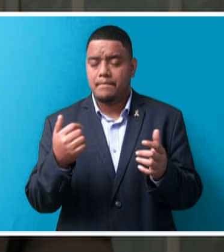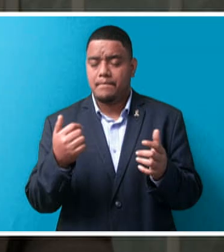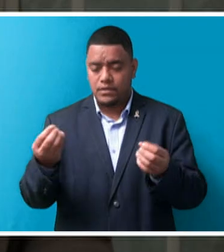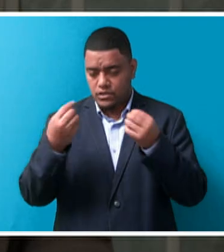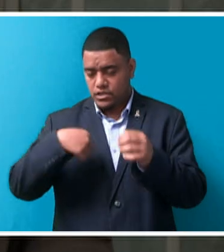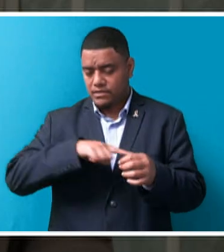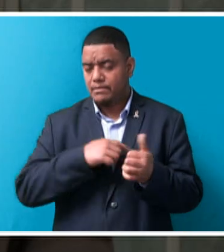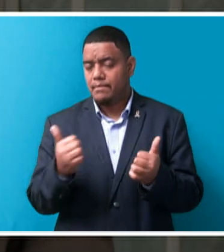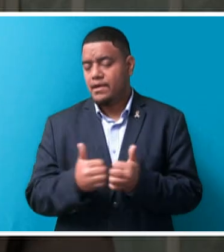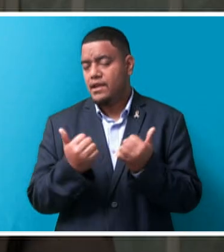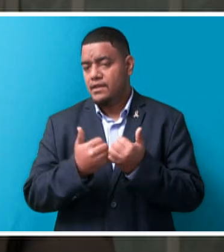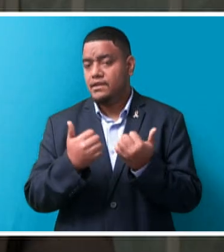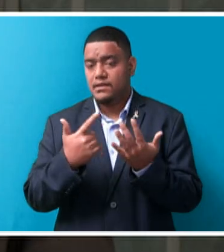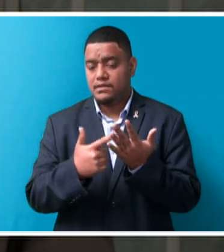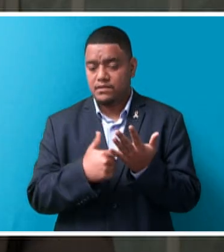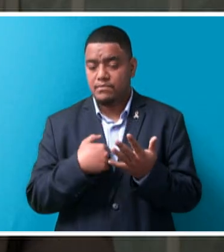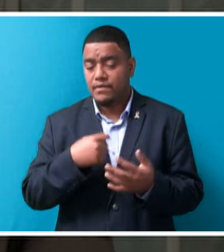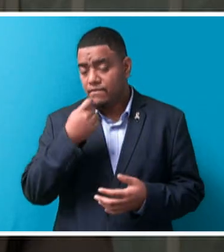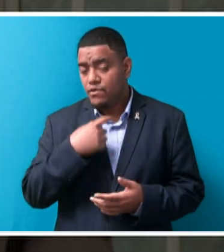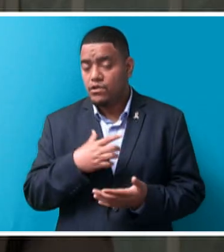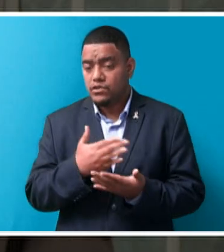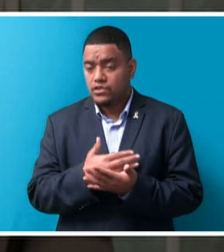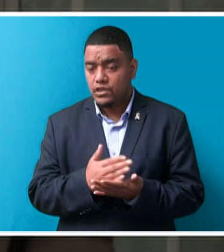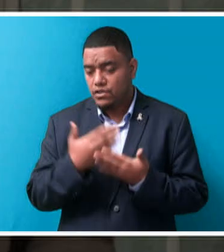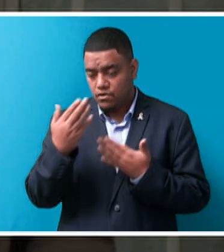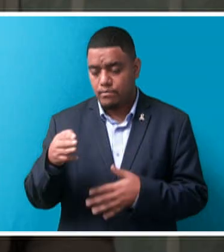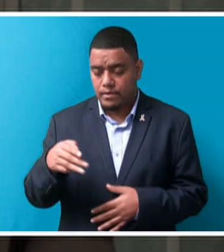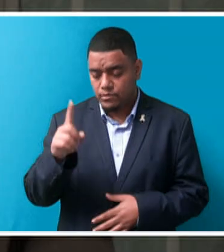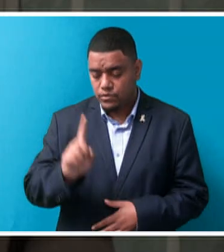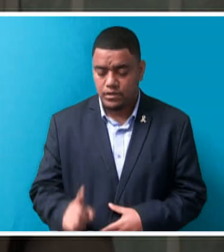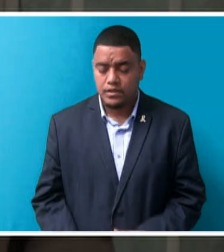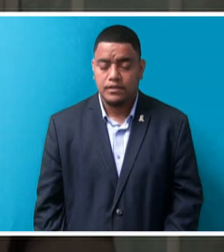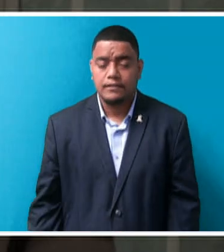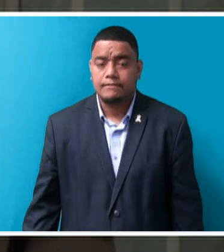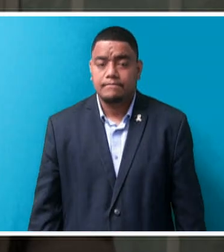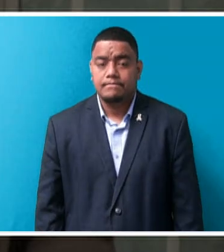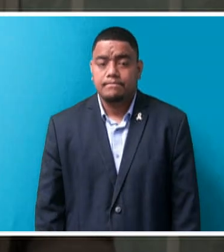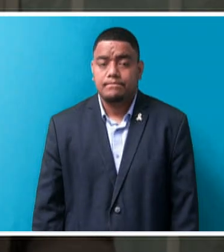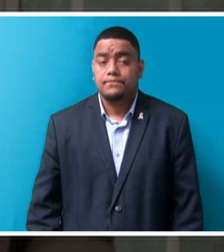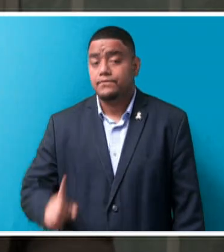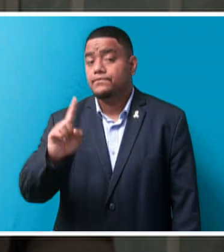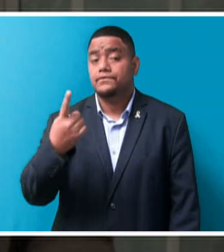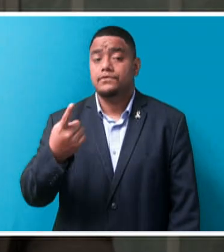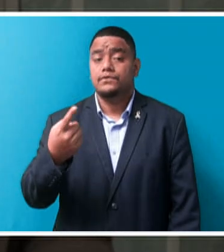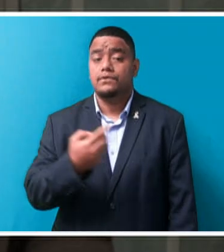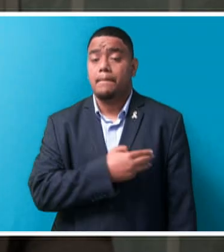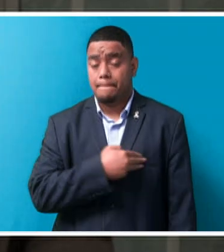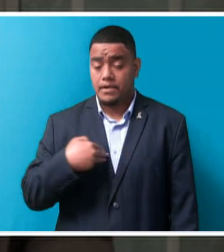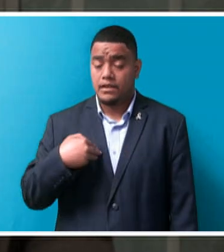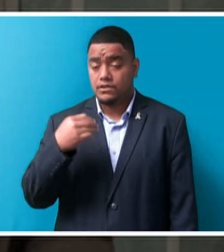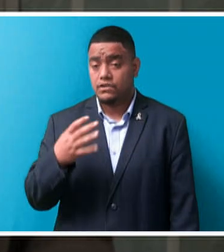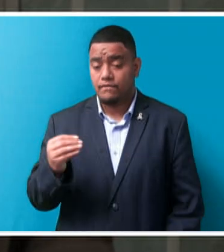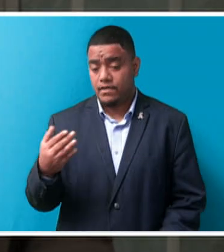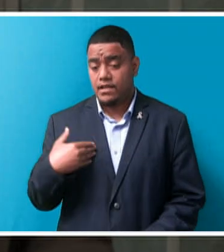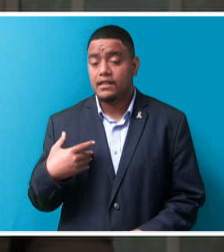And a few I wish to share with honourable members today. First of all, the ministry takes